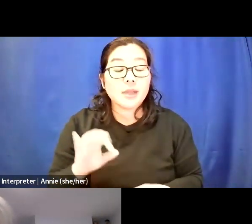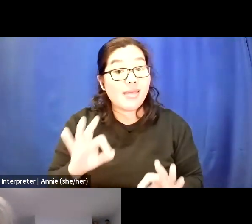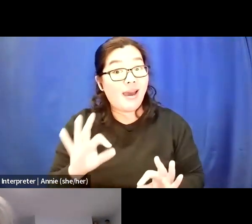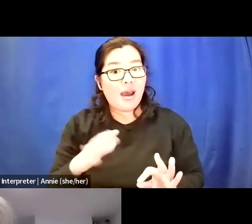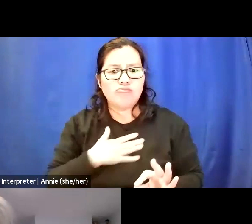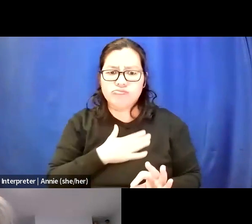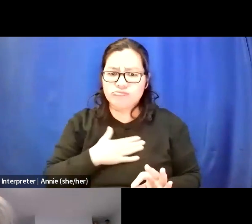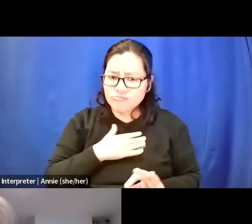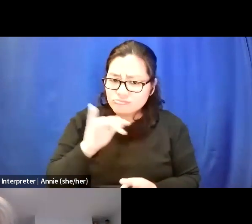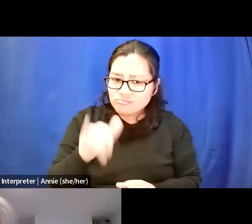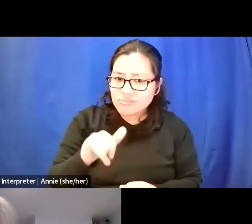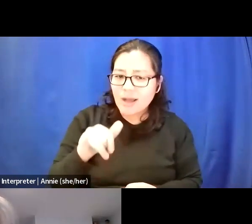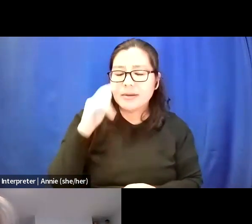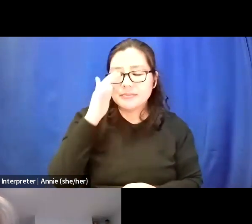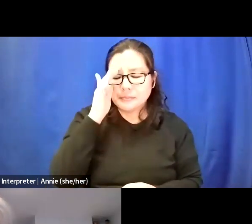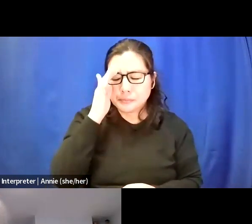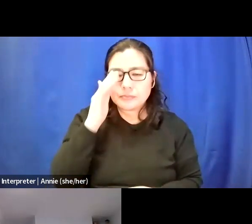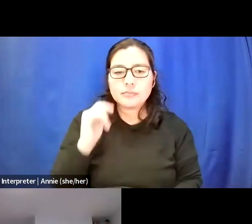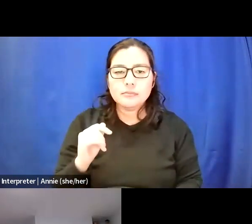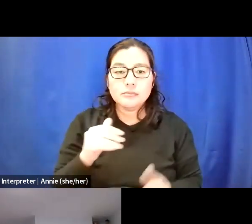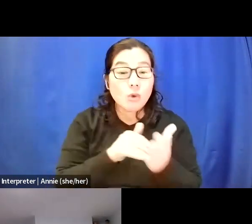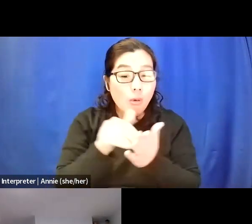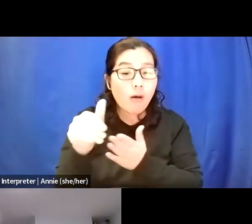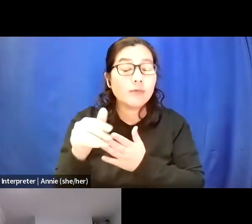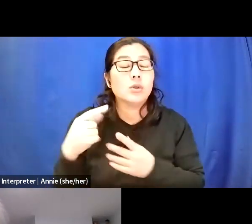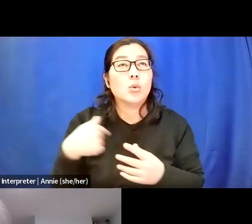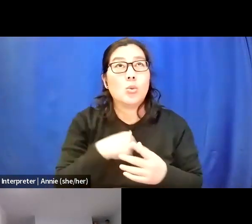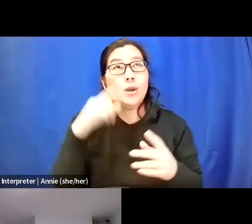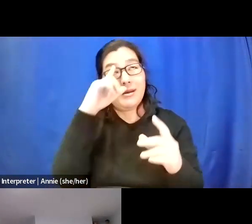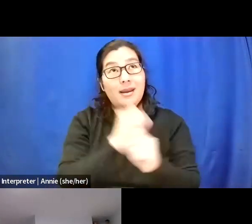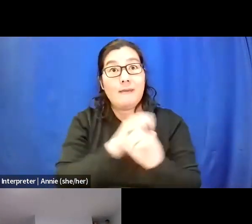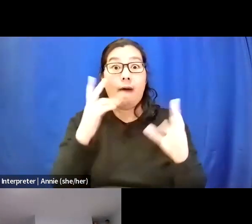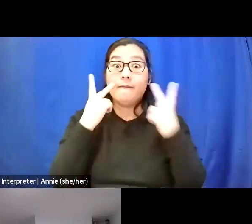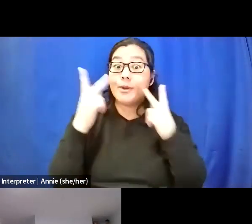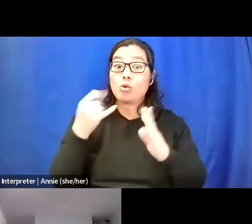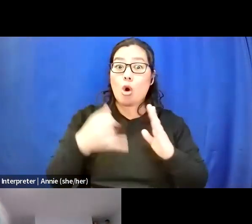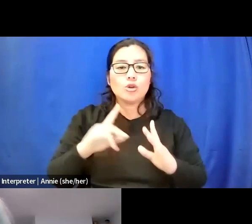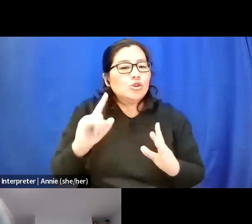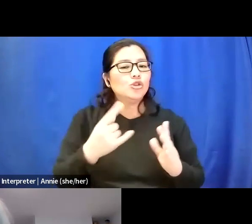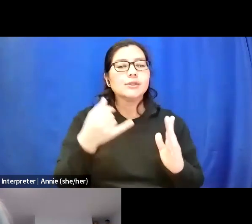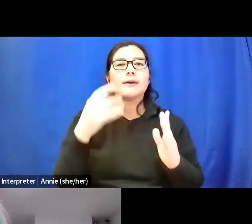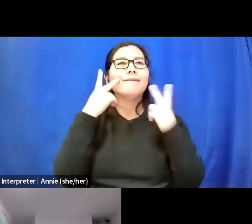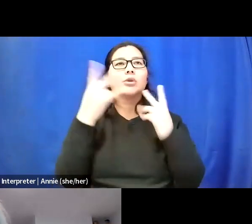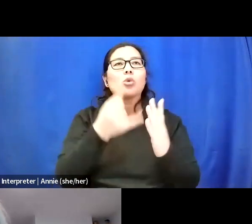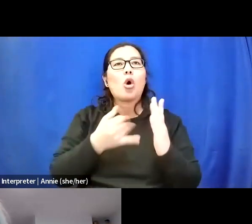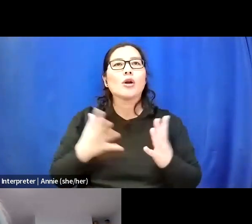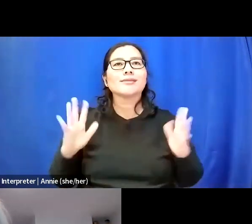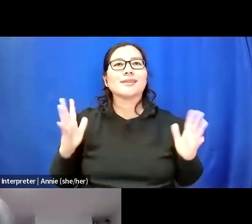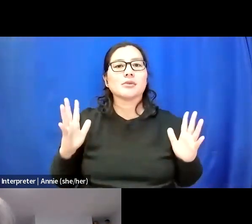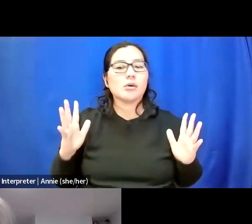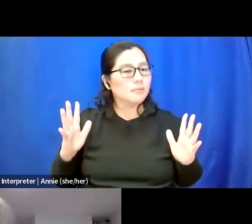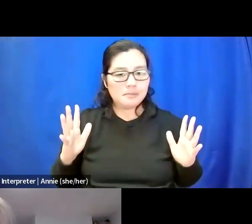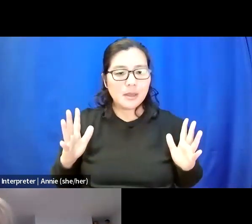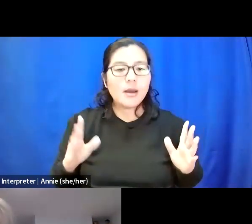because, so often we think of a visual artist as just a visual artist, but visual artists are also